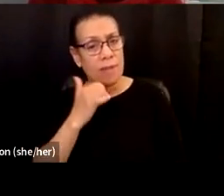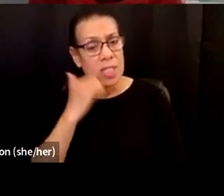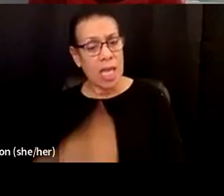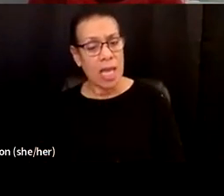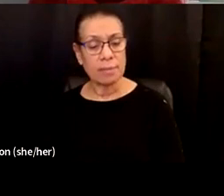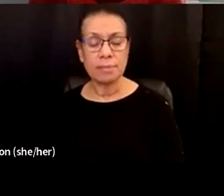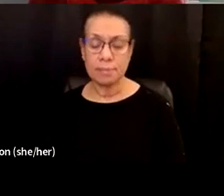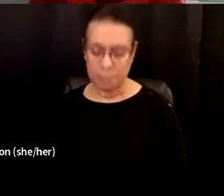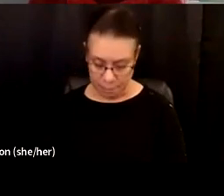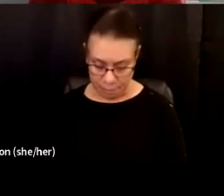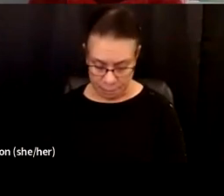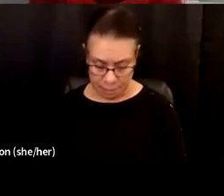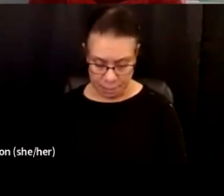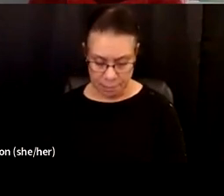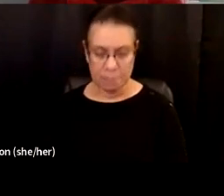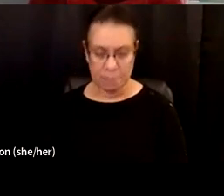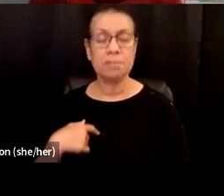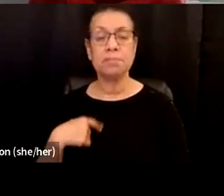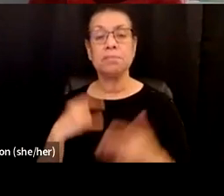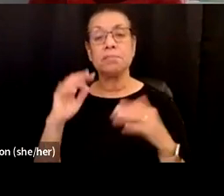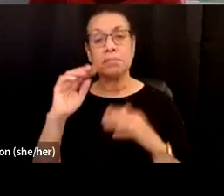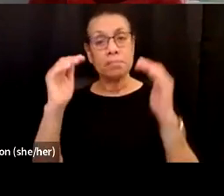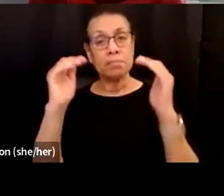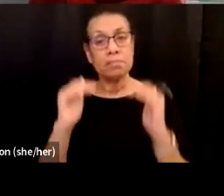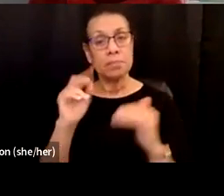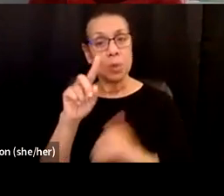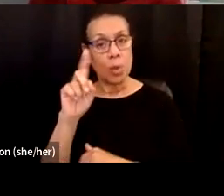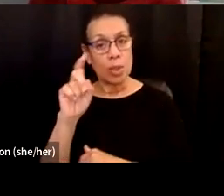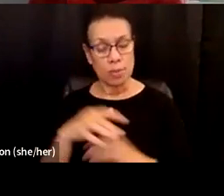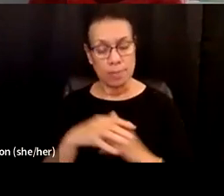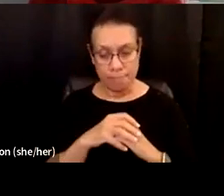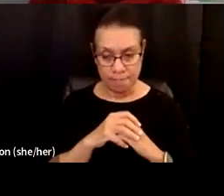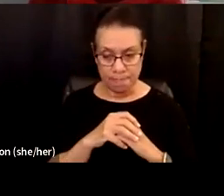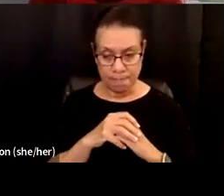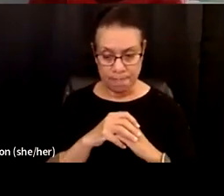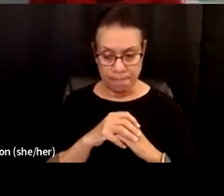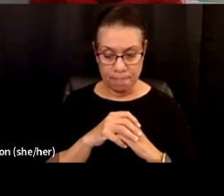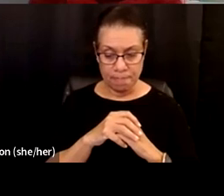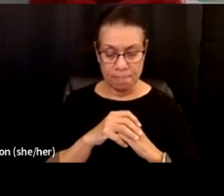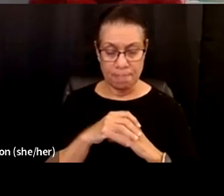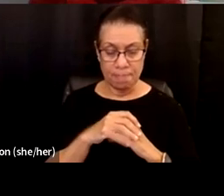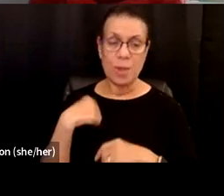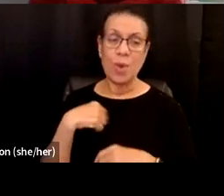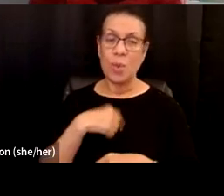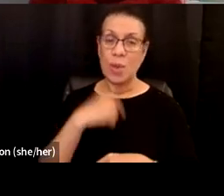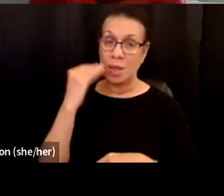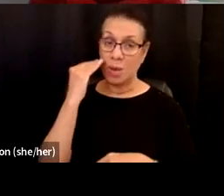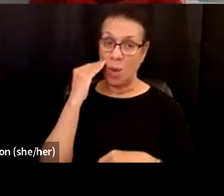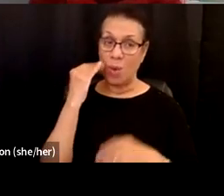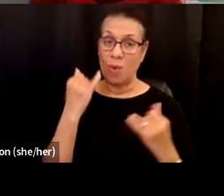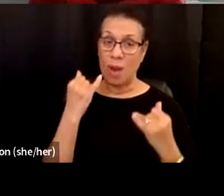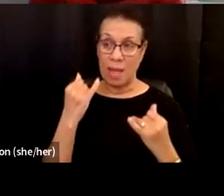um i think my follow-up to that is we know that there are also currently